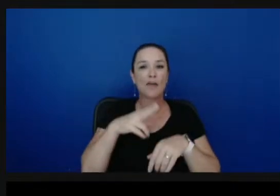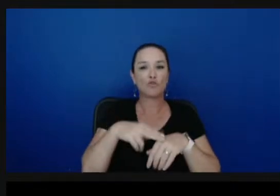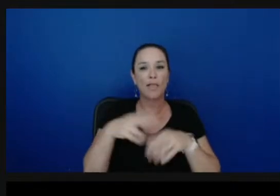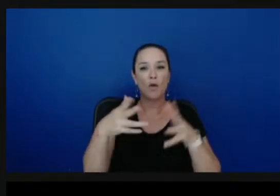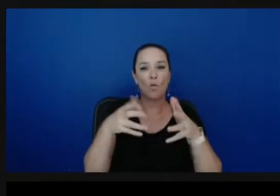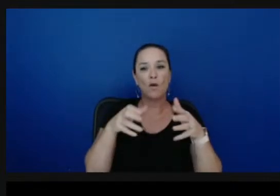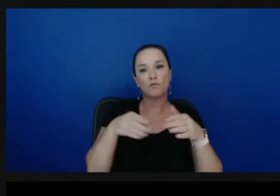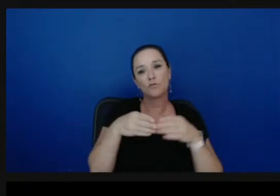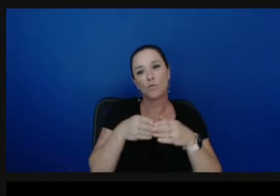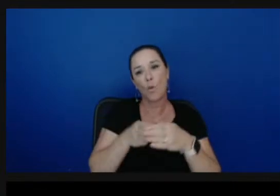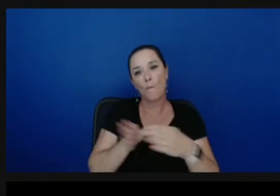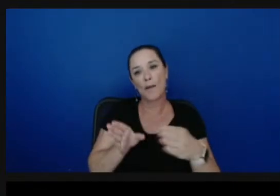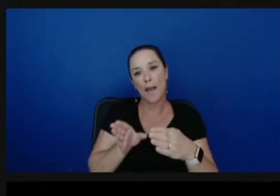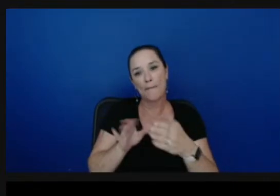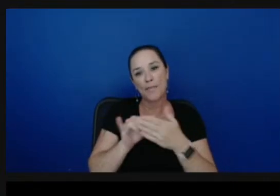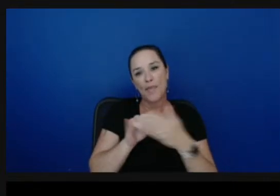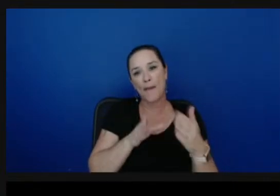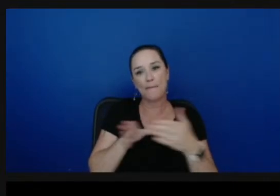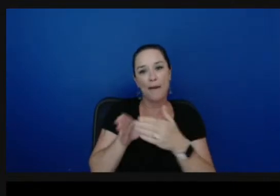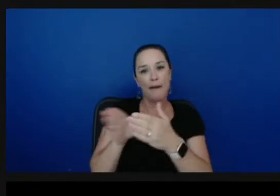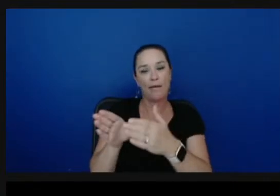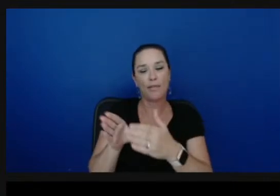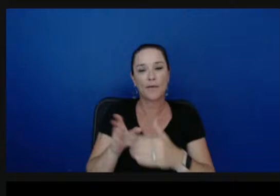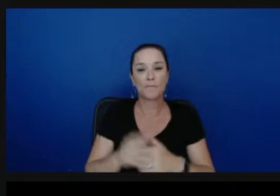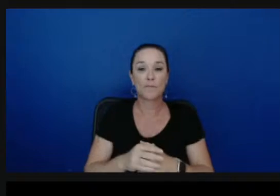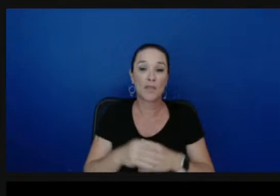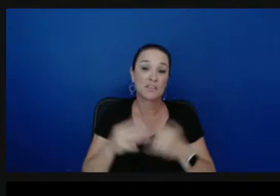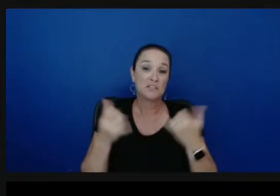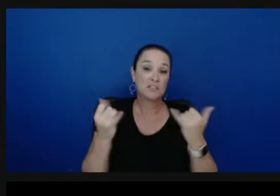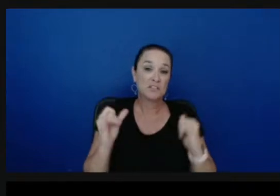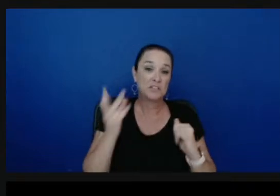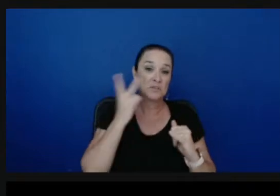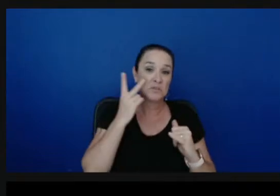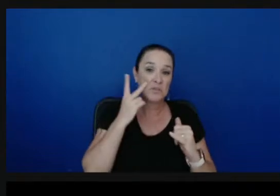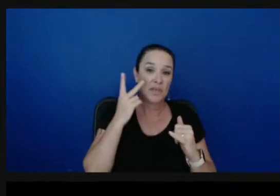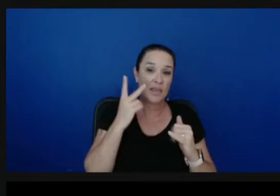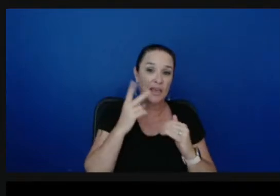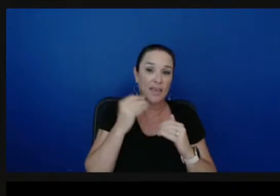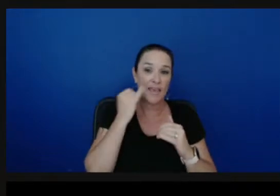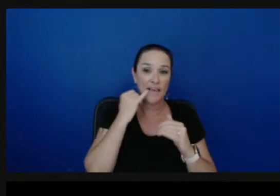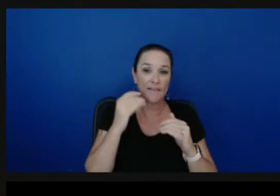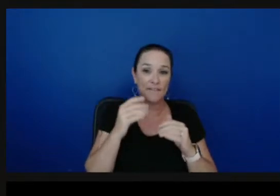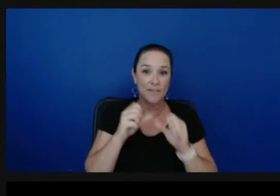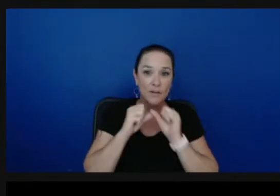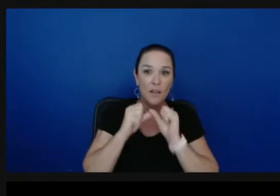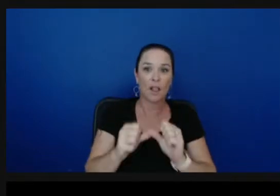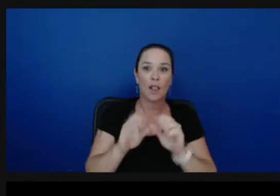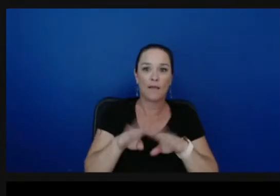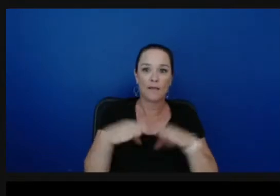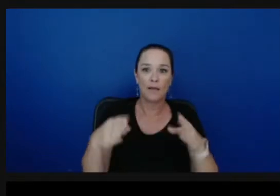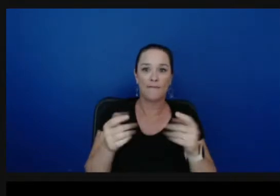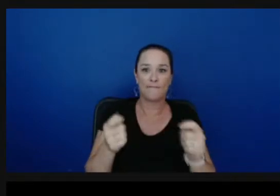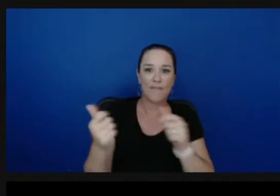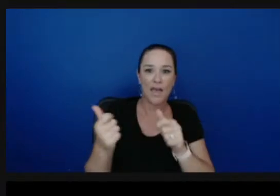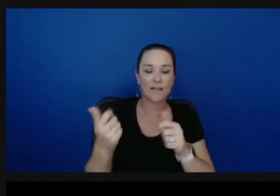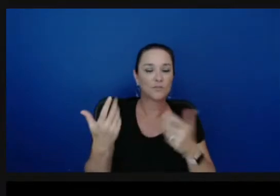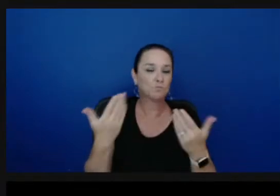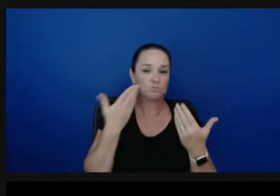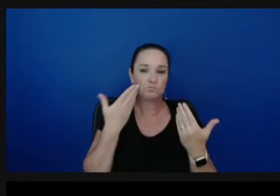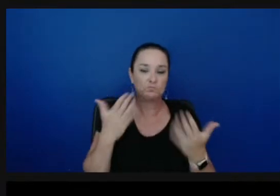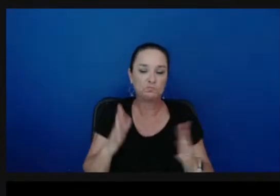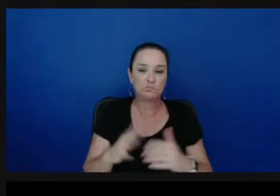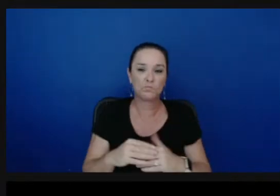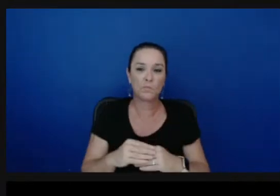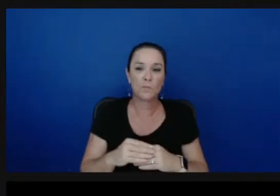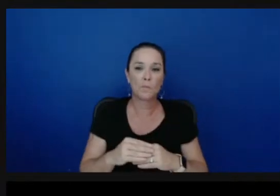here. So still to be determined how quickly that progresses. It does not seem to be going very quickly. And even still,